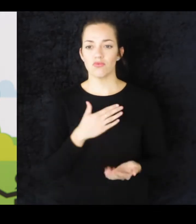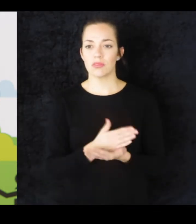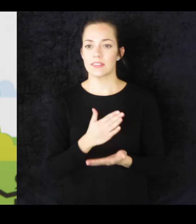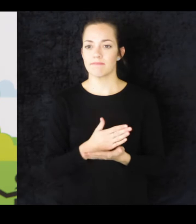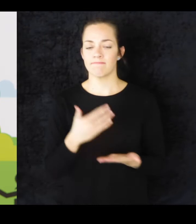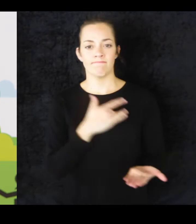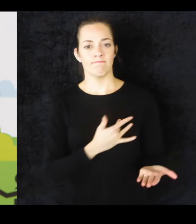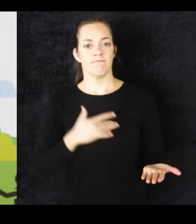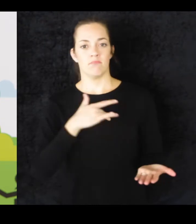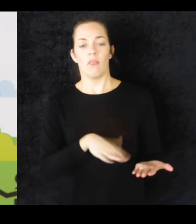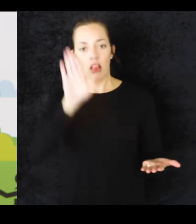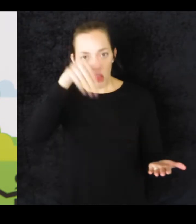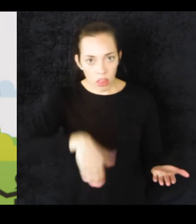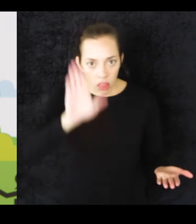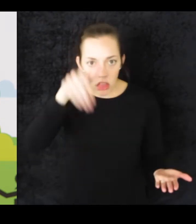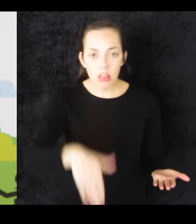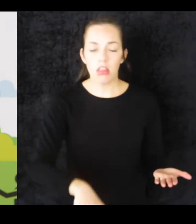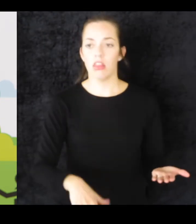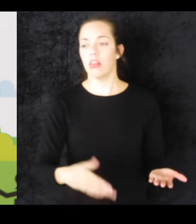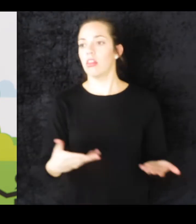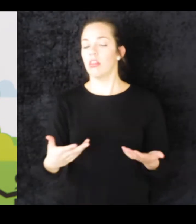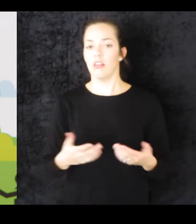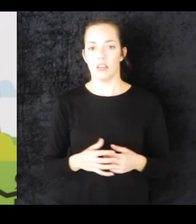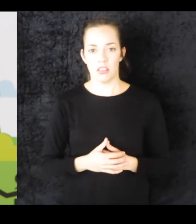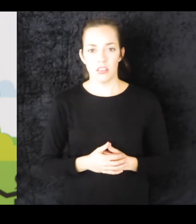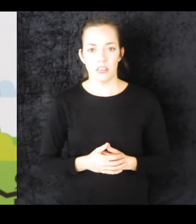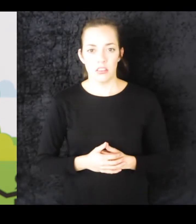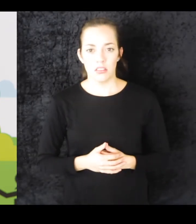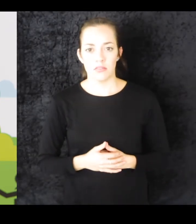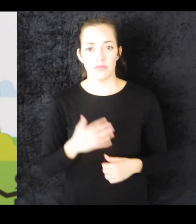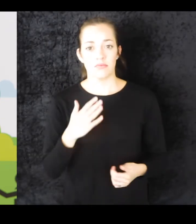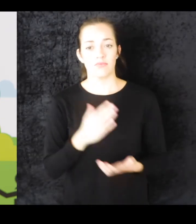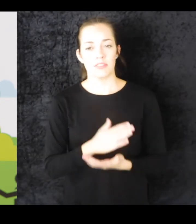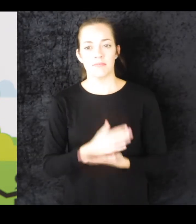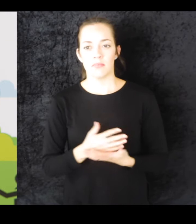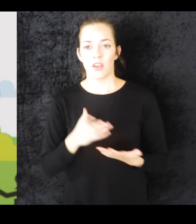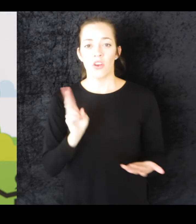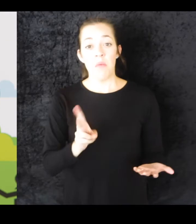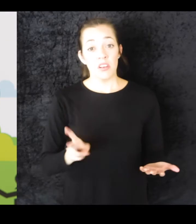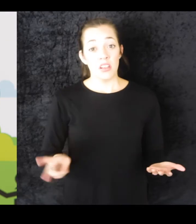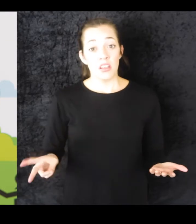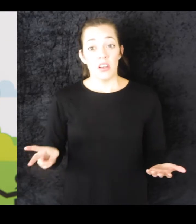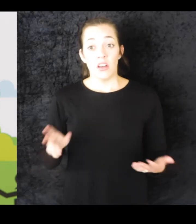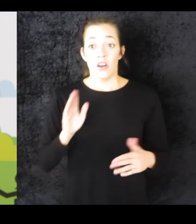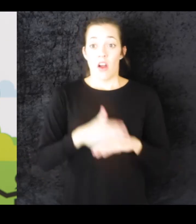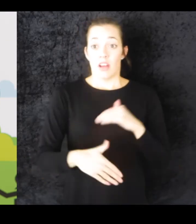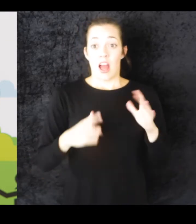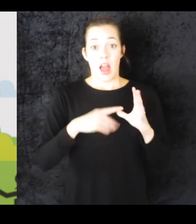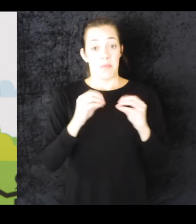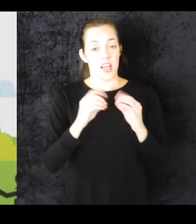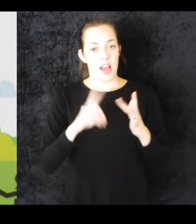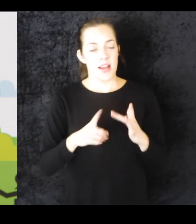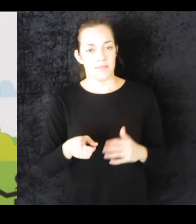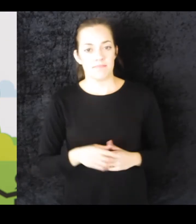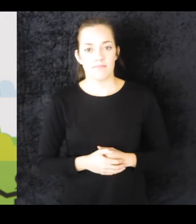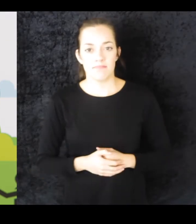really big emotional roller coaster that I went on, and that's all really common stuff to do with ABI.